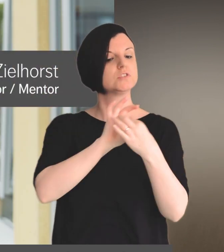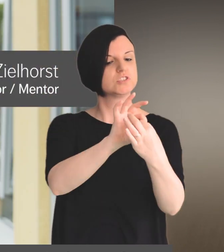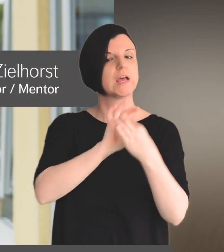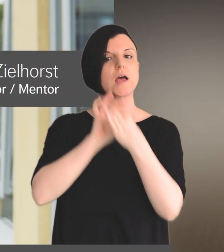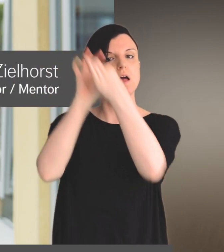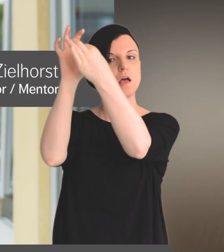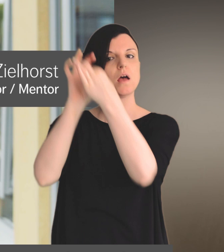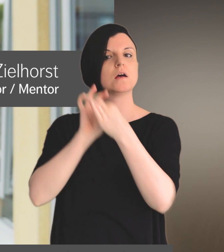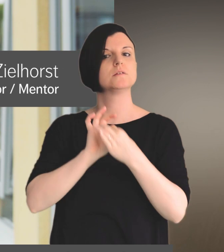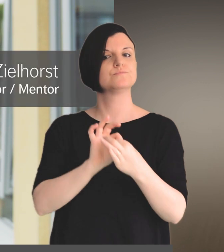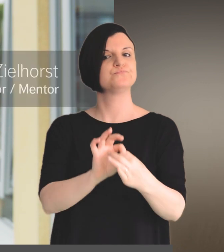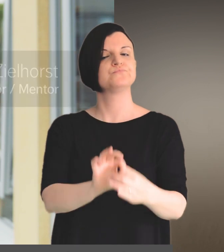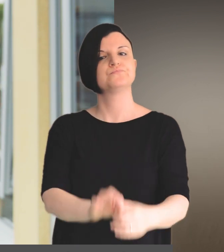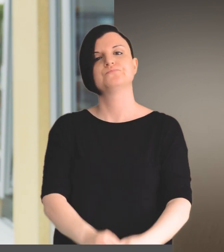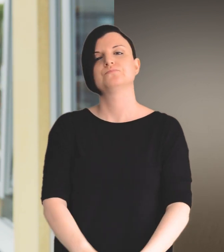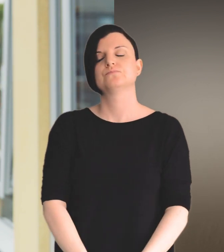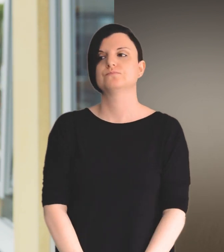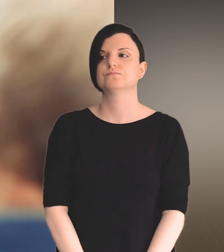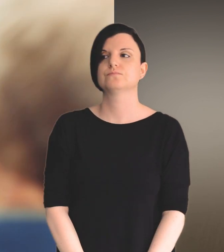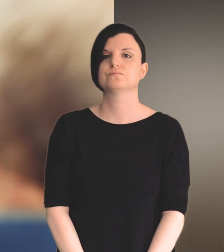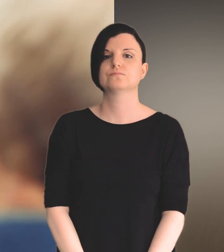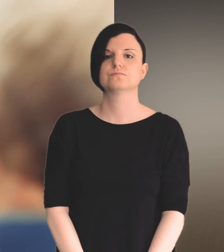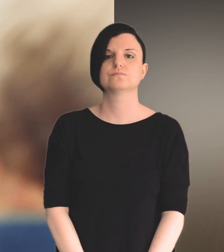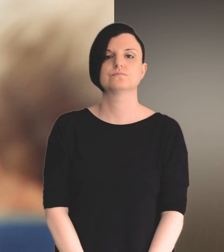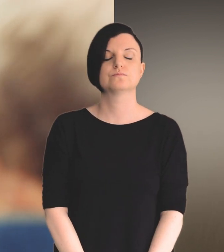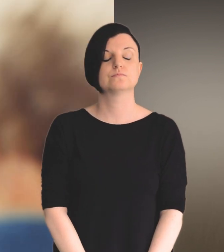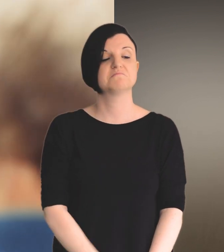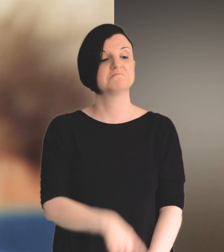share with both the musicians in front of you and the audience.